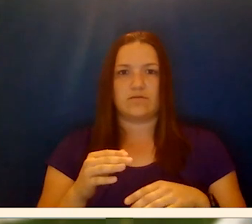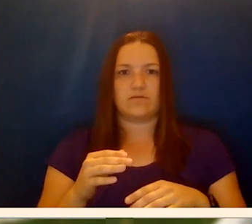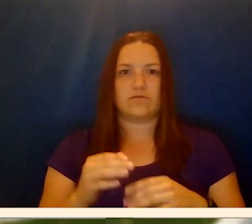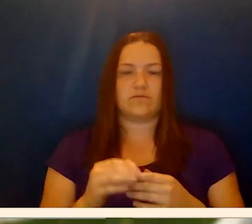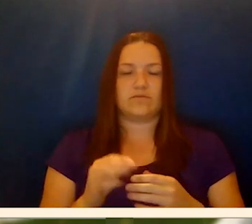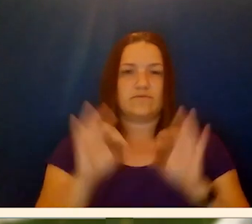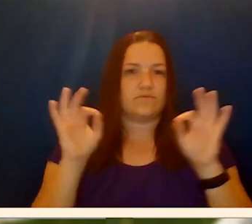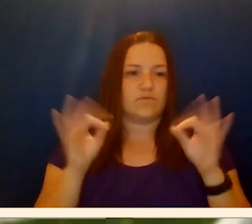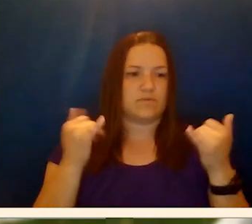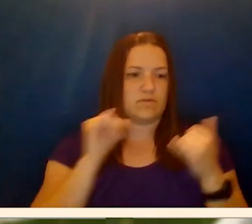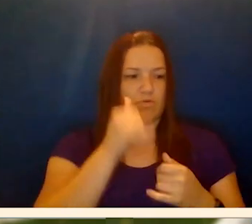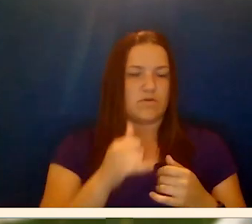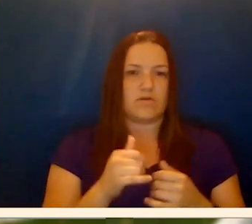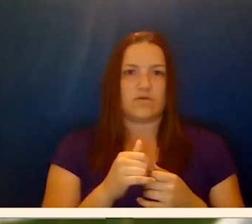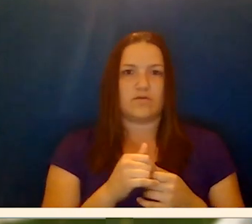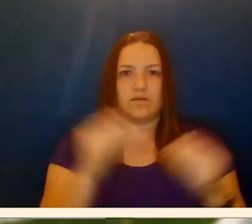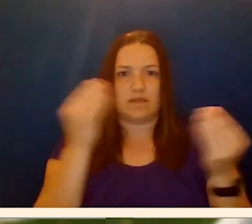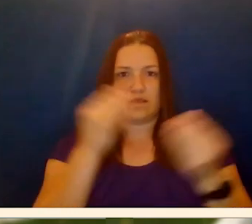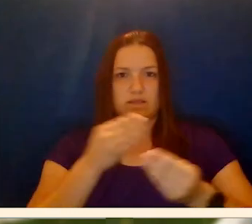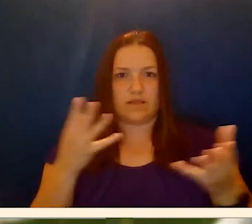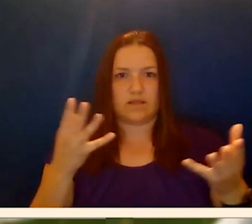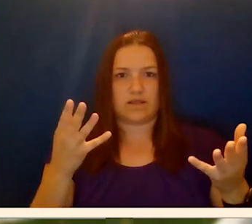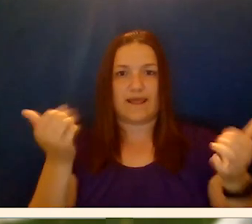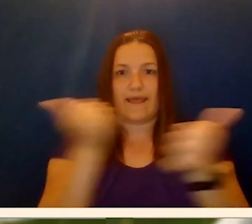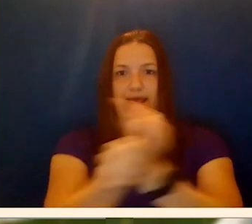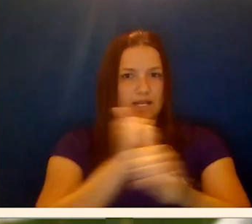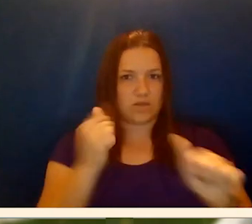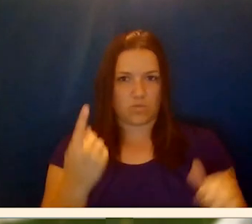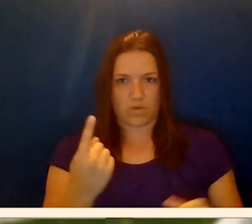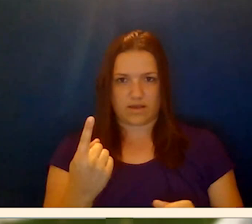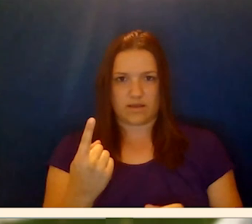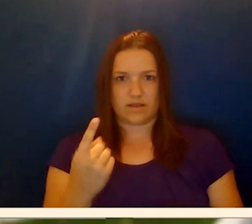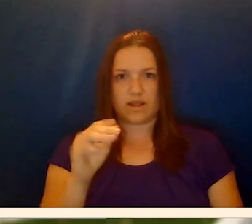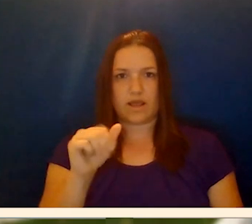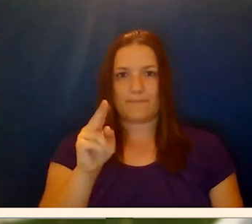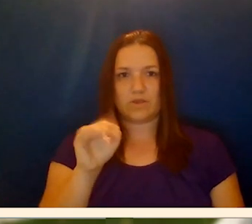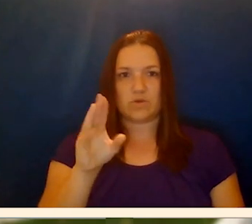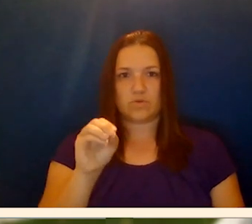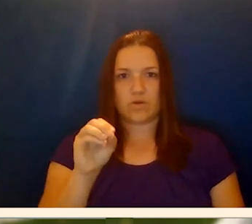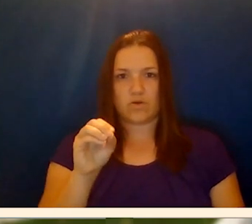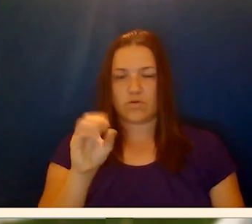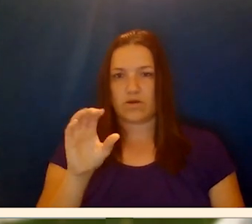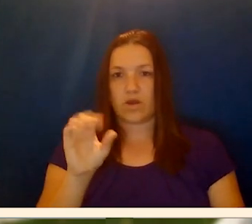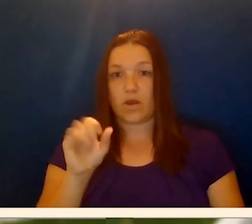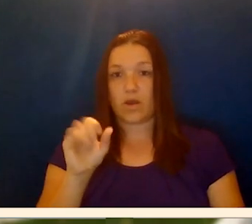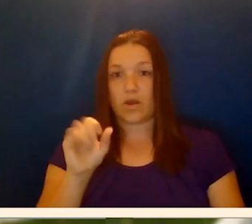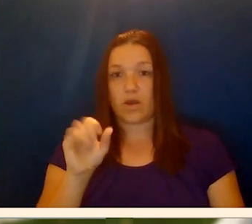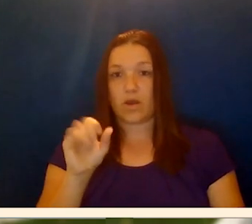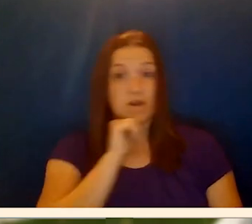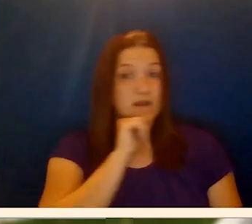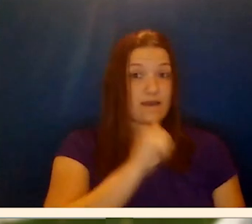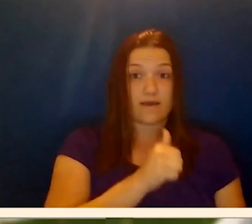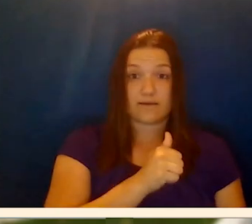that now anybody, immunocompromised or not, that is 8 months removed from their second dose